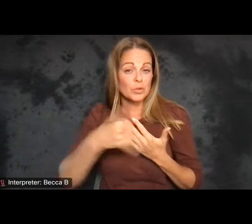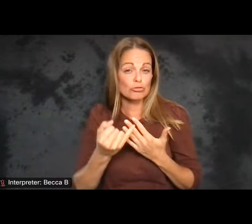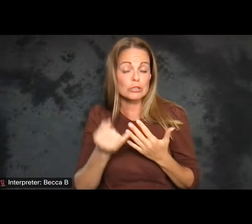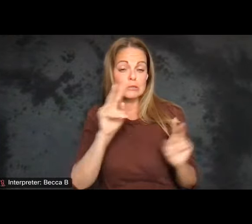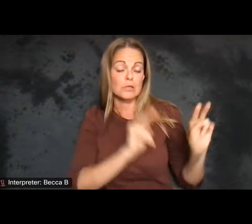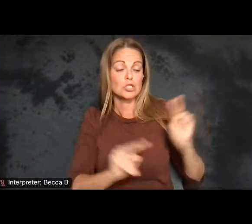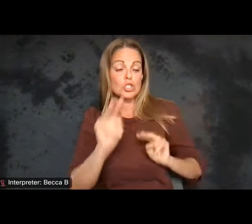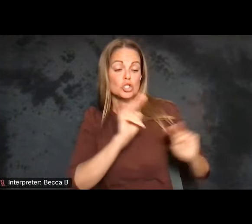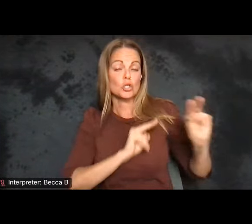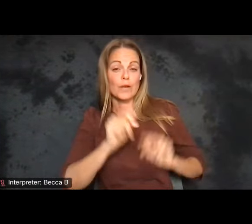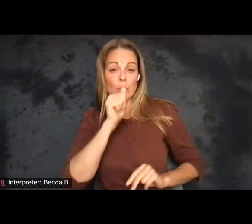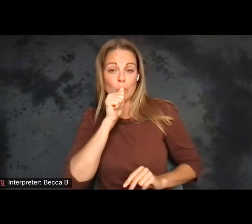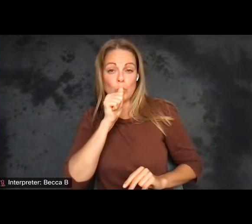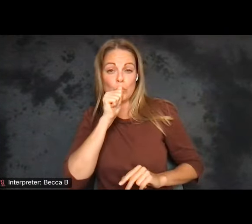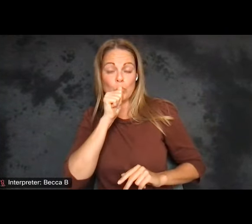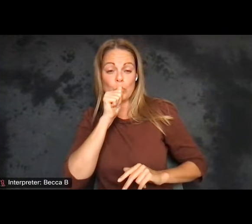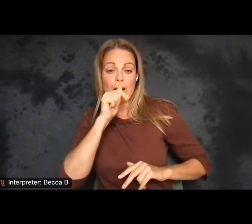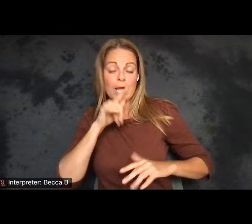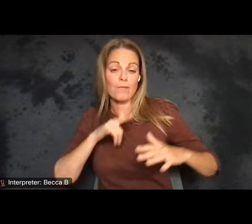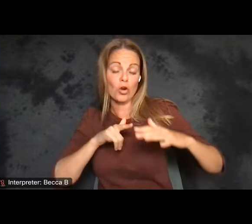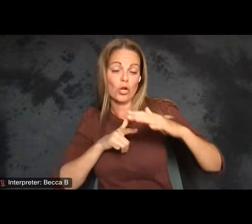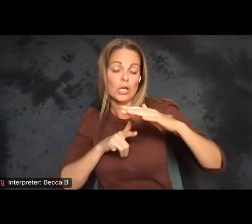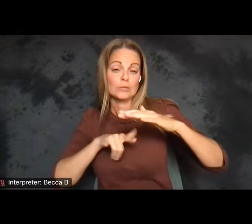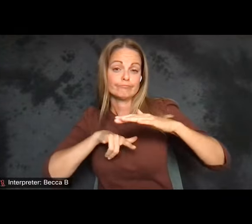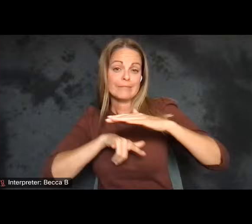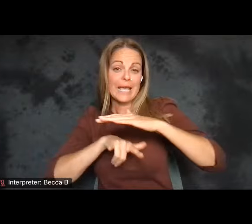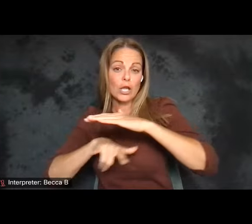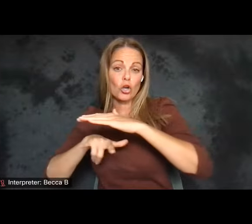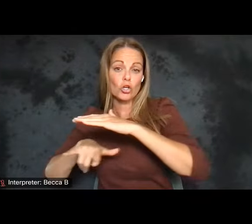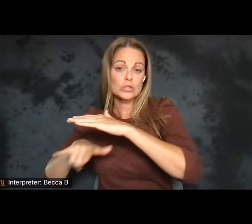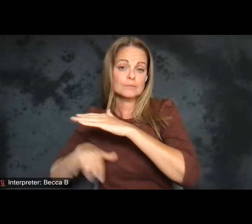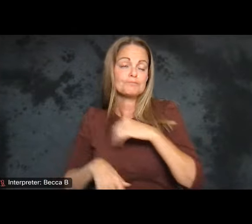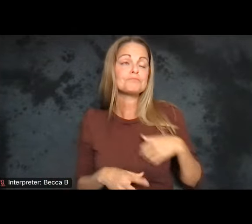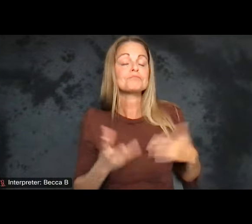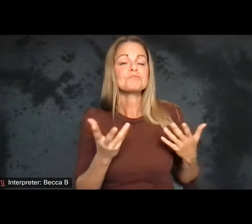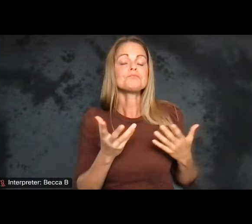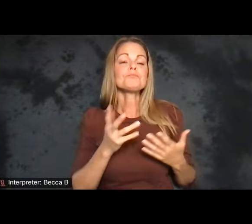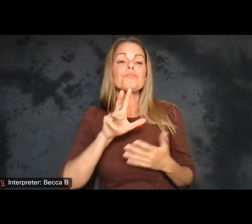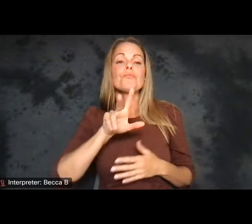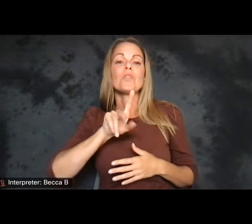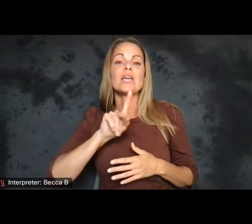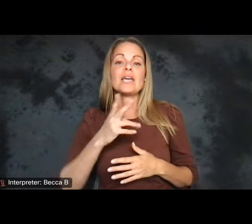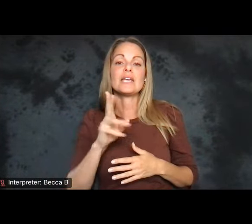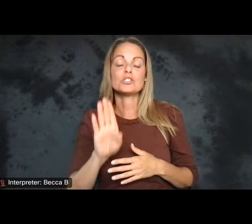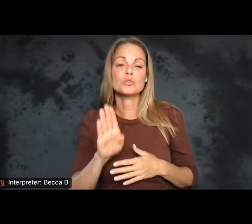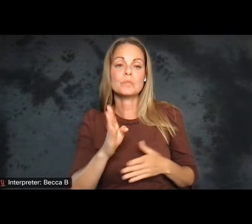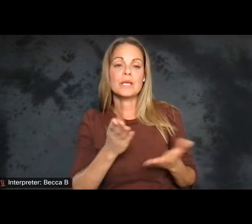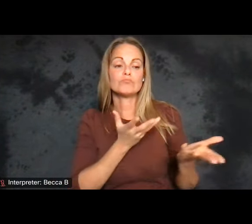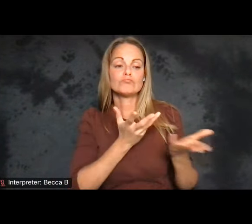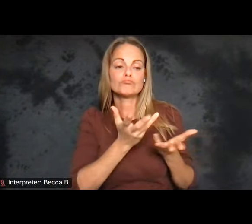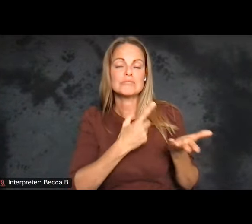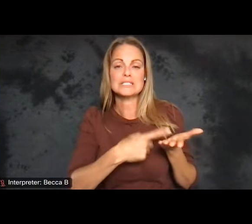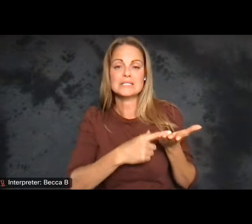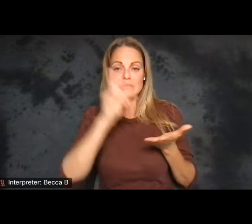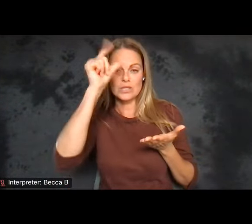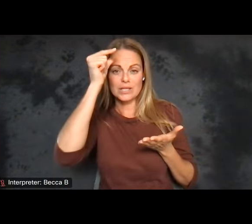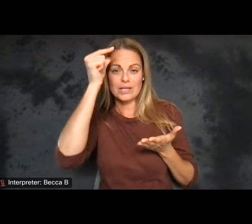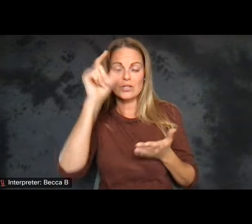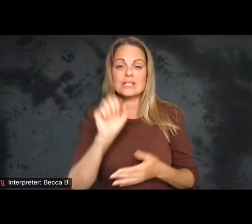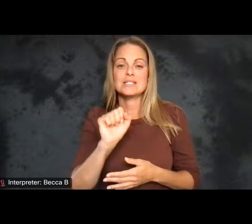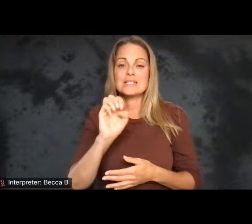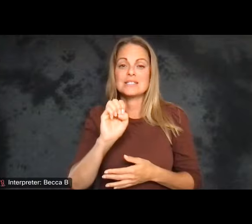private hangar developers in Wichita, KHP initiated discussions with the Sedgwick County government proposing construction